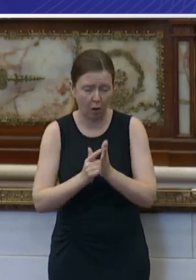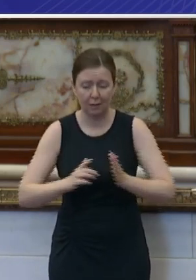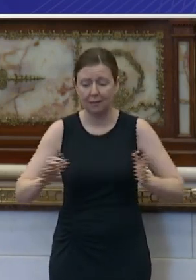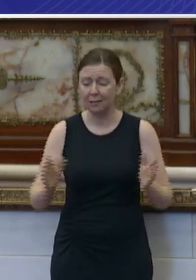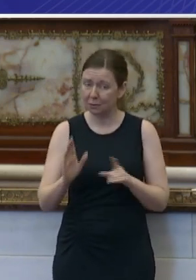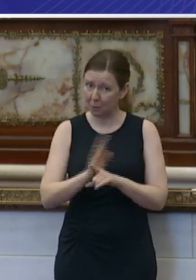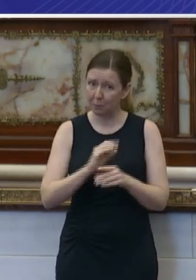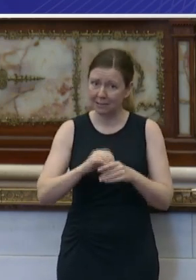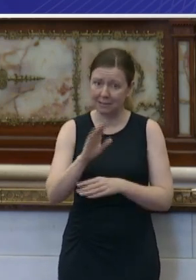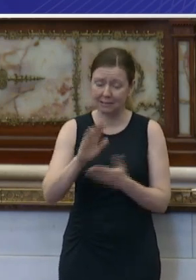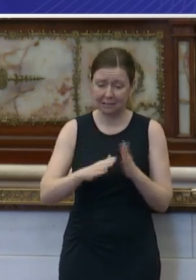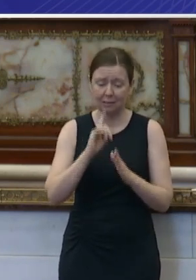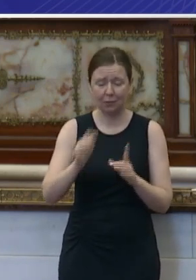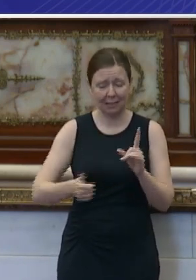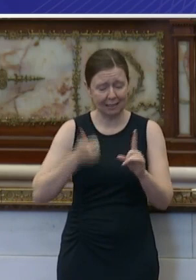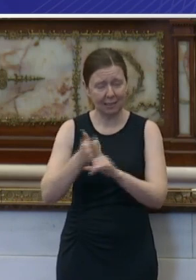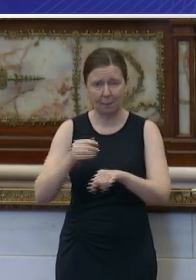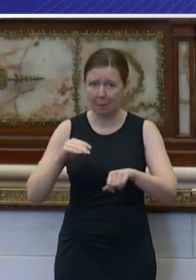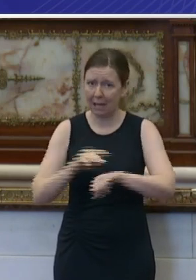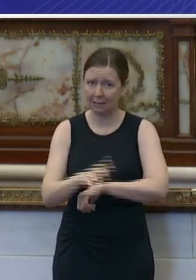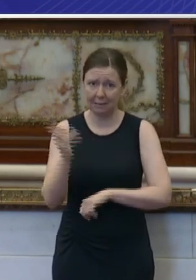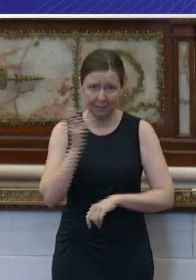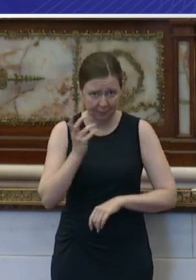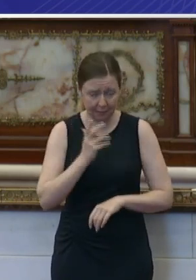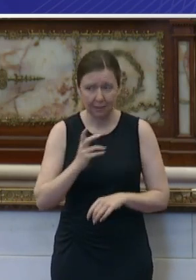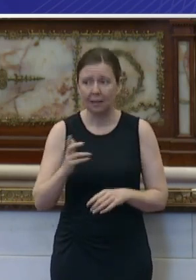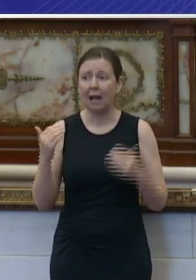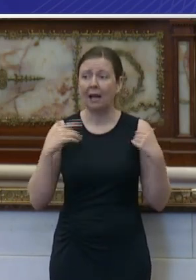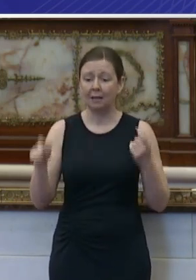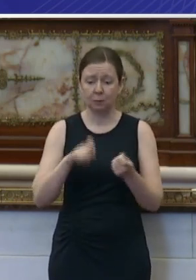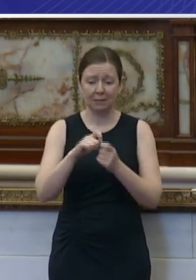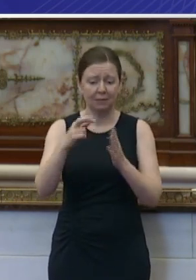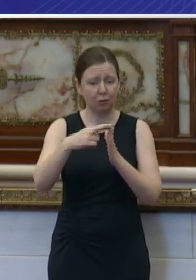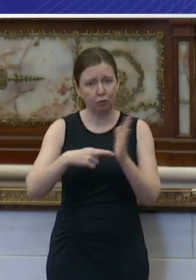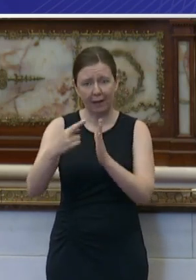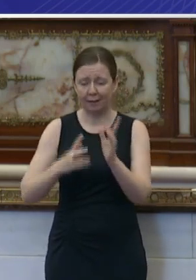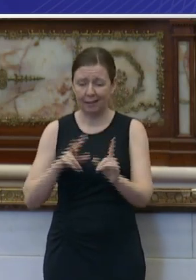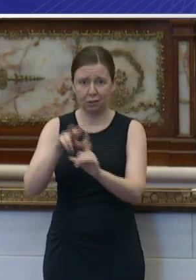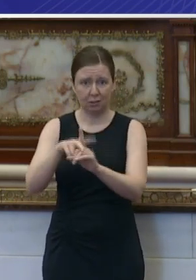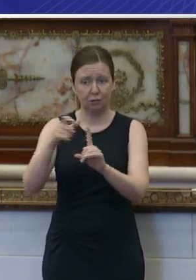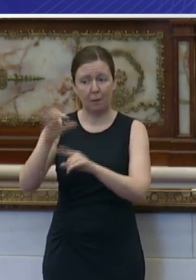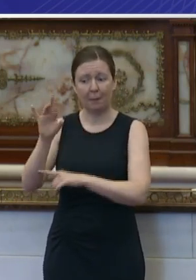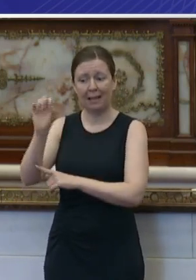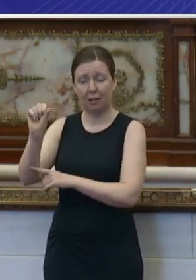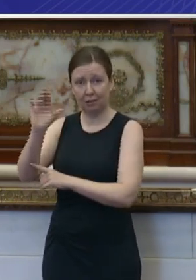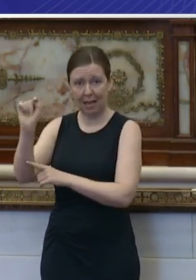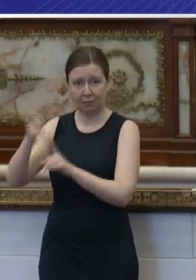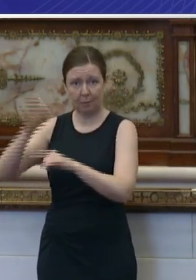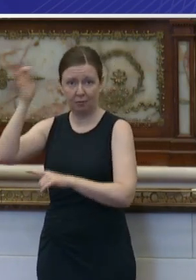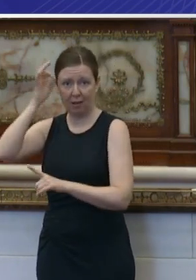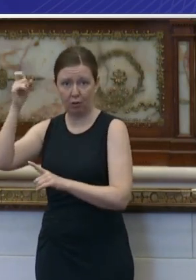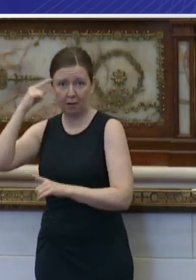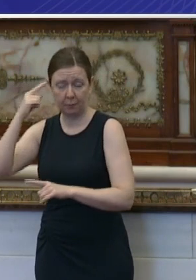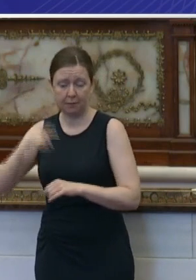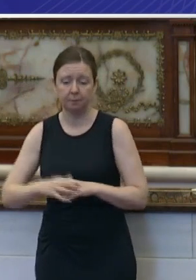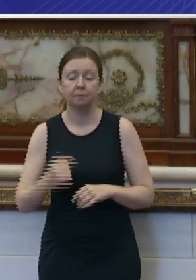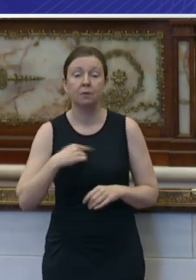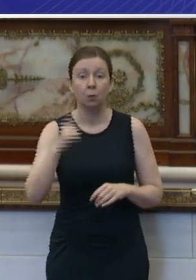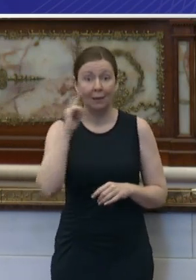hugely impacted by the COVID-19 shutdown and have specific regulations on them as a result of the Federal CARES Act. What we think bill